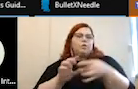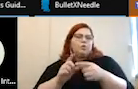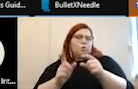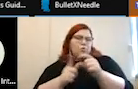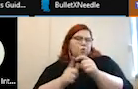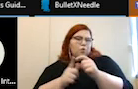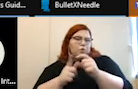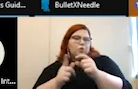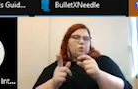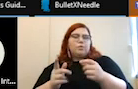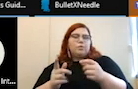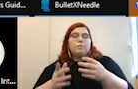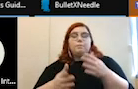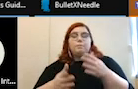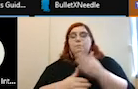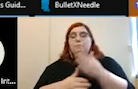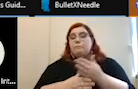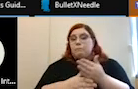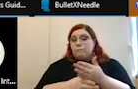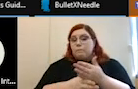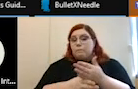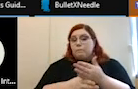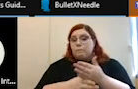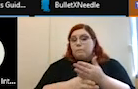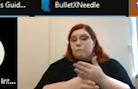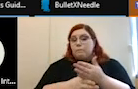Maybe